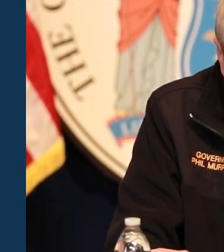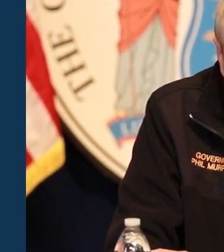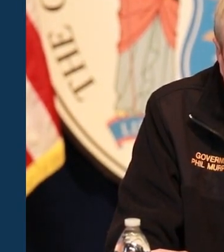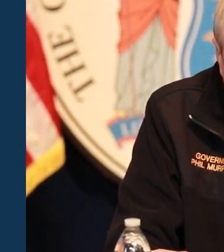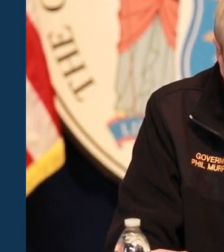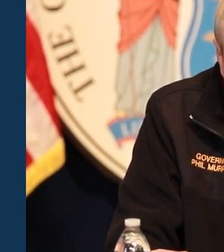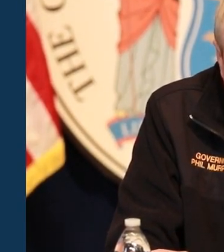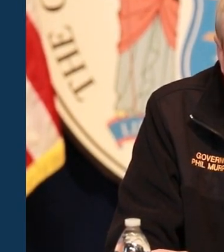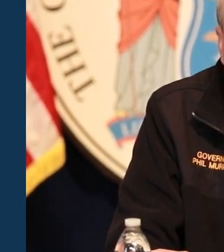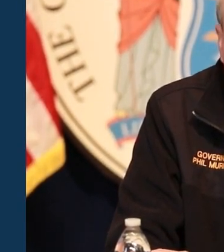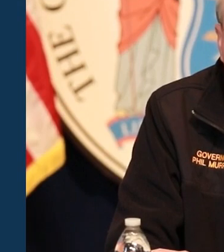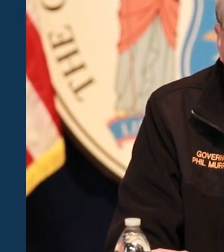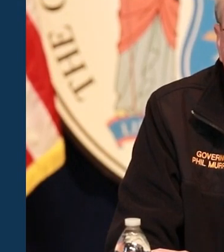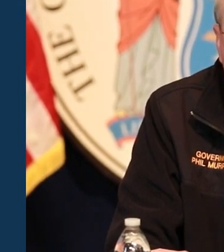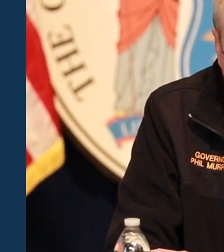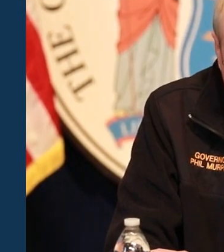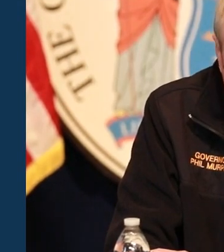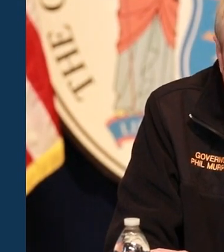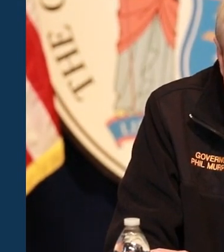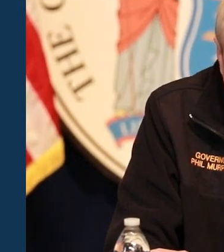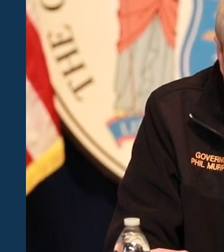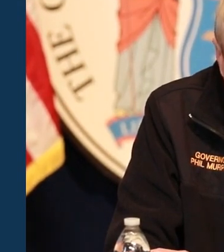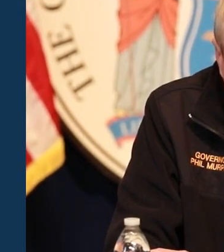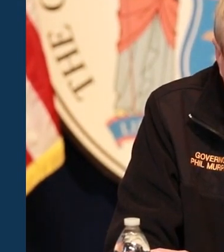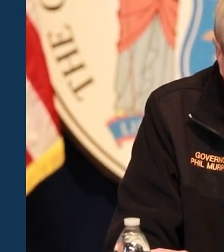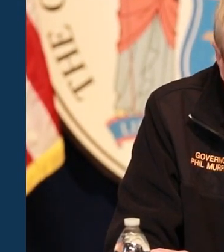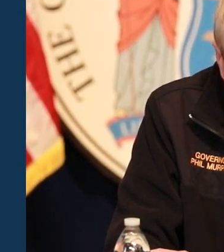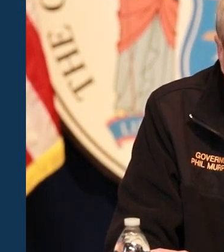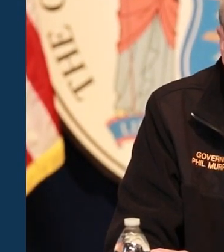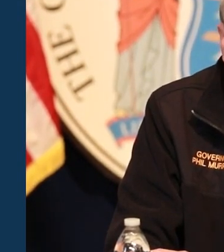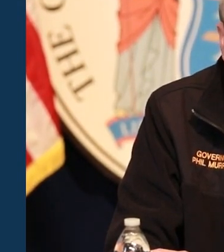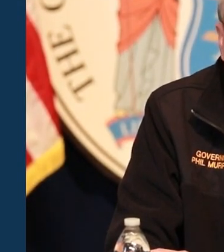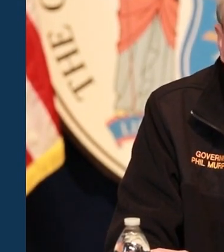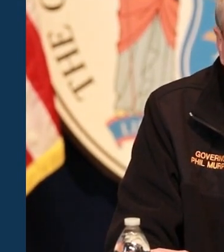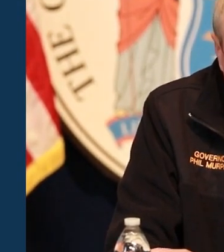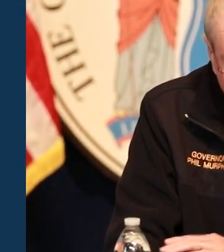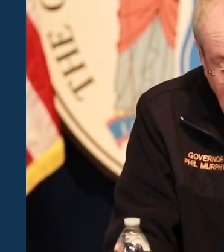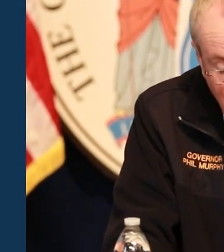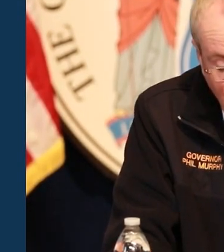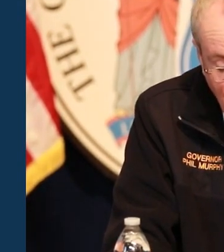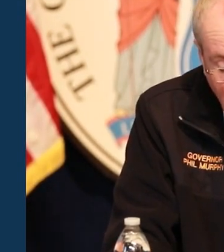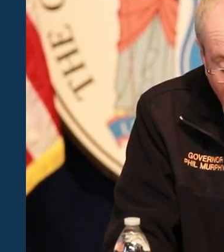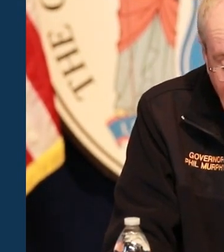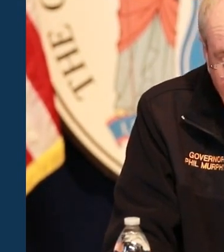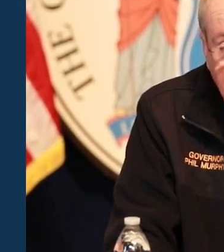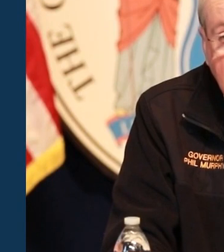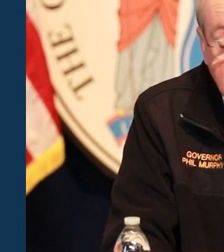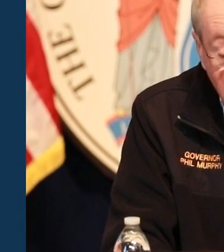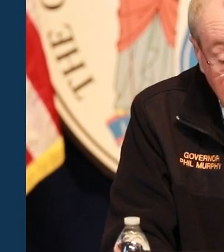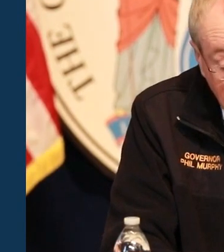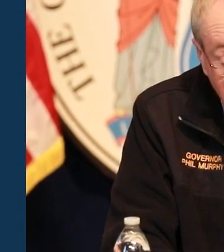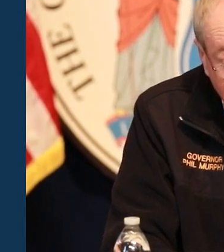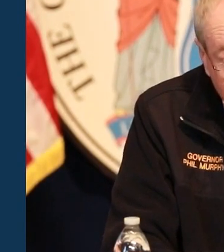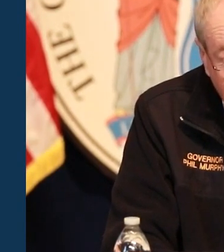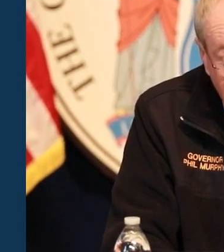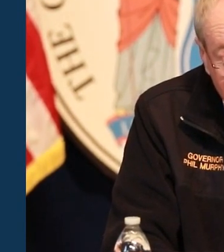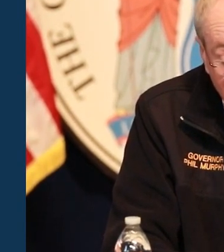eligible individual must be determined to be safe to place on home confinement, and each will be required to